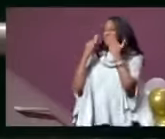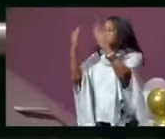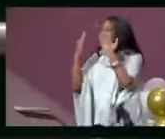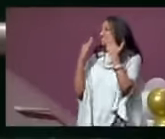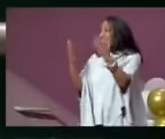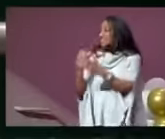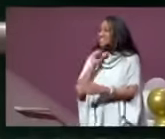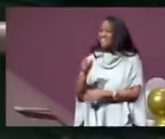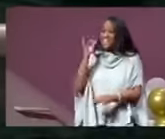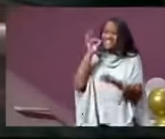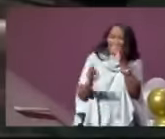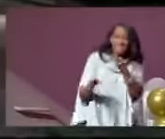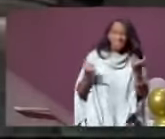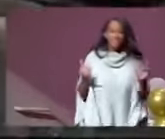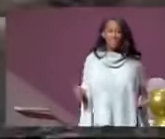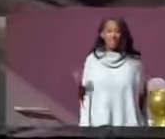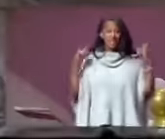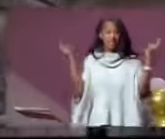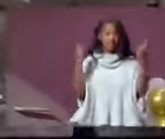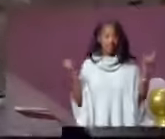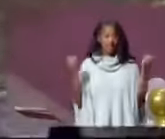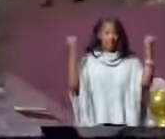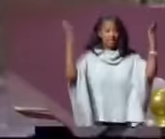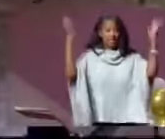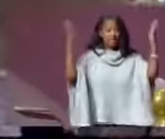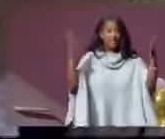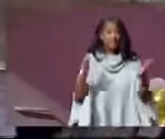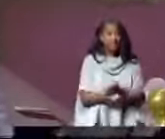us today? Hallelujah.